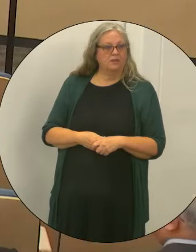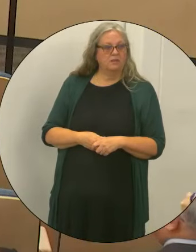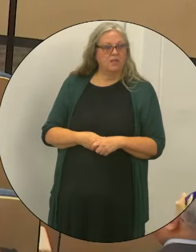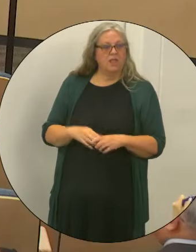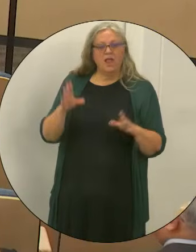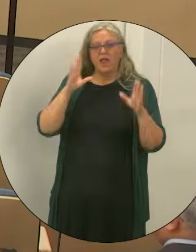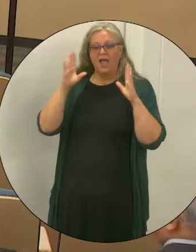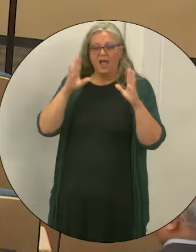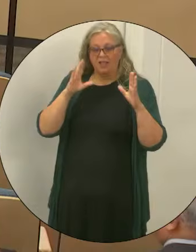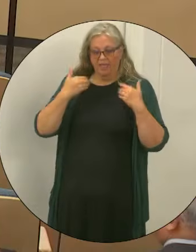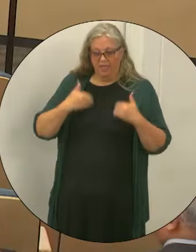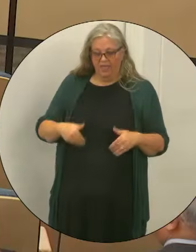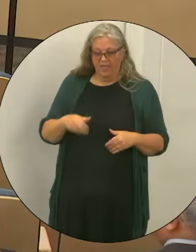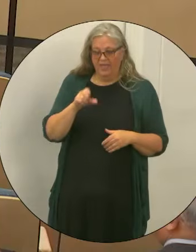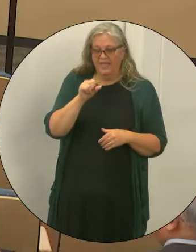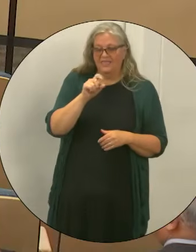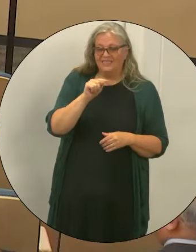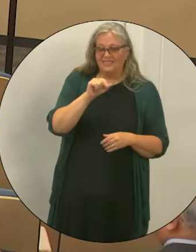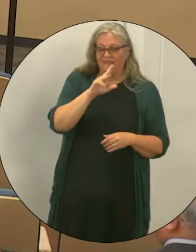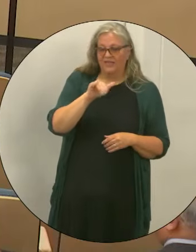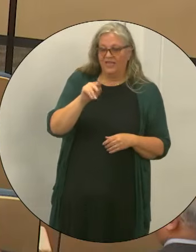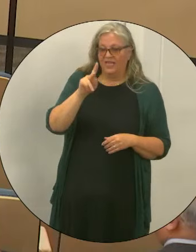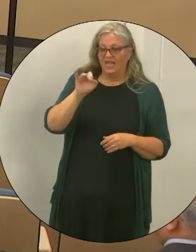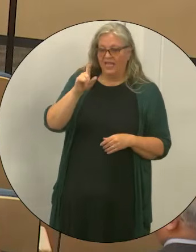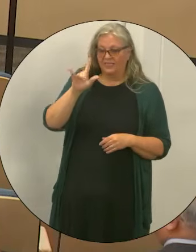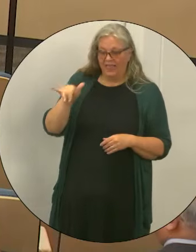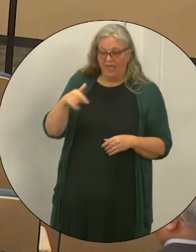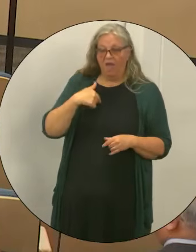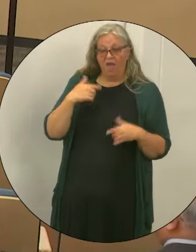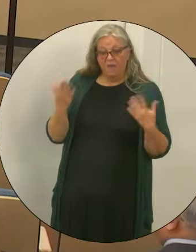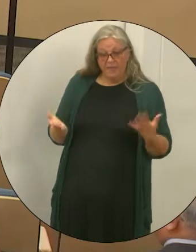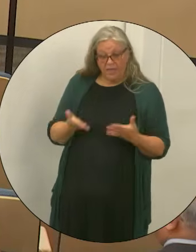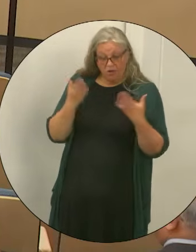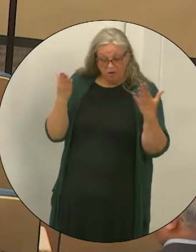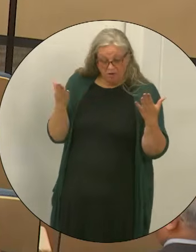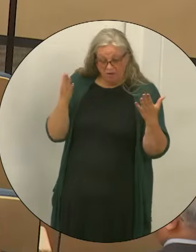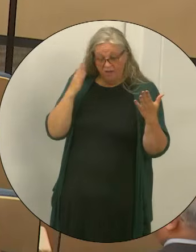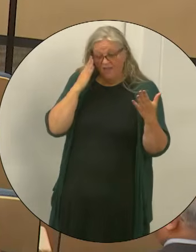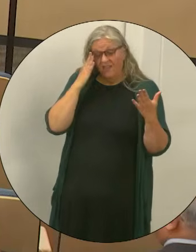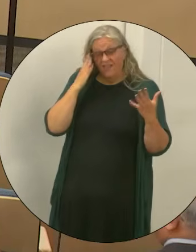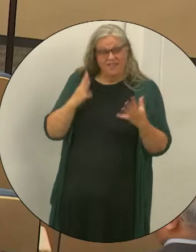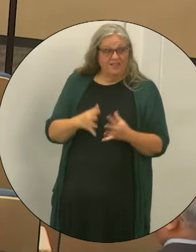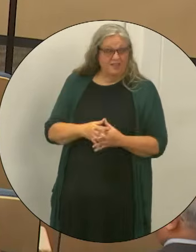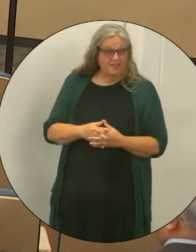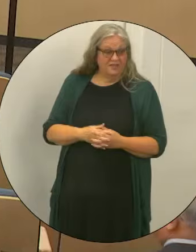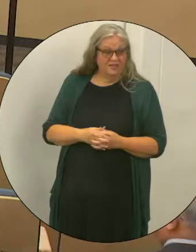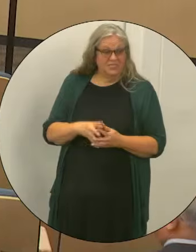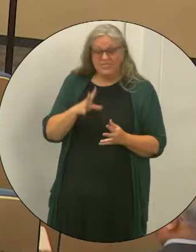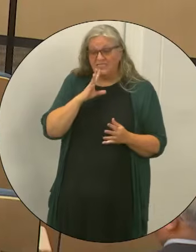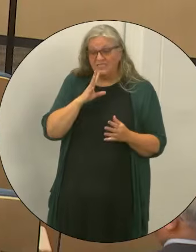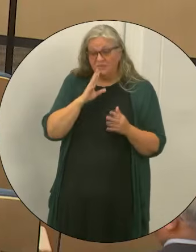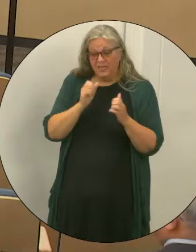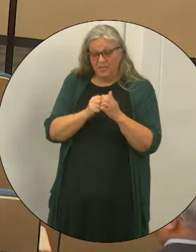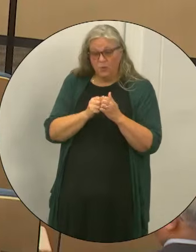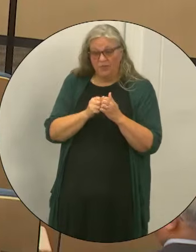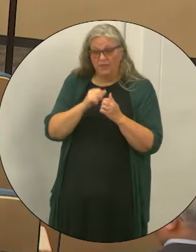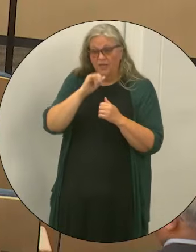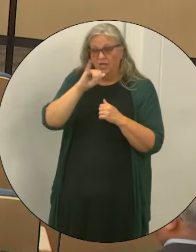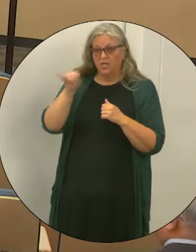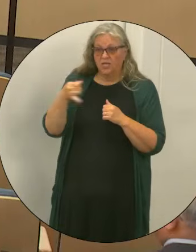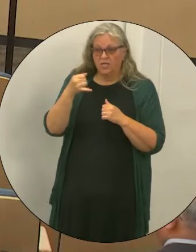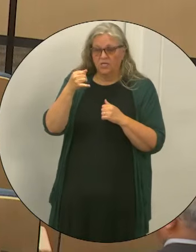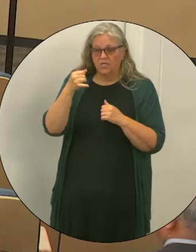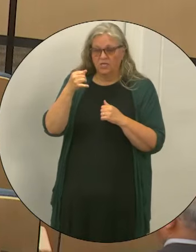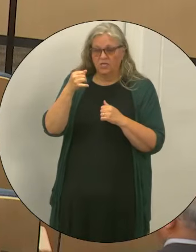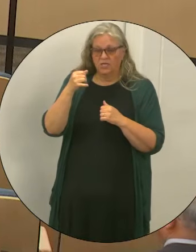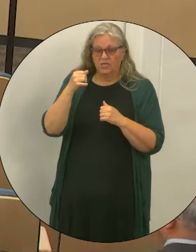Hi, my name is Stephanie Kinsley. I'm here to speak to mostly Joan today because I